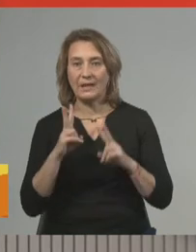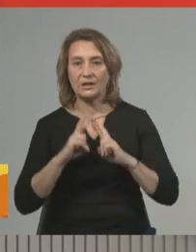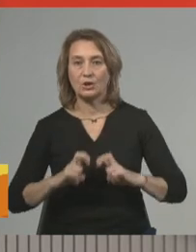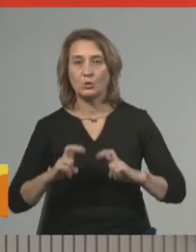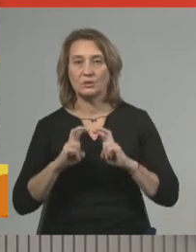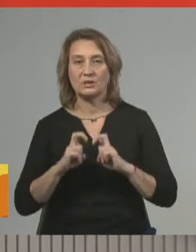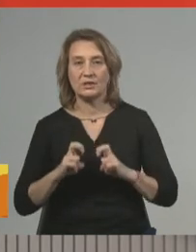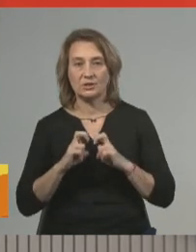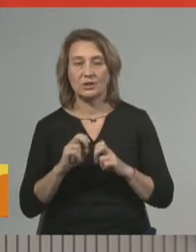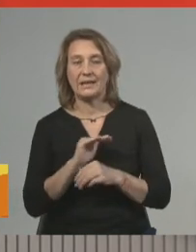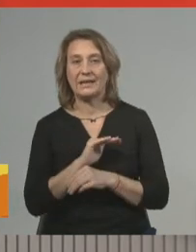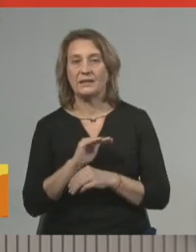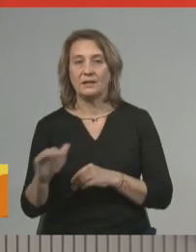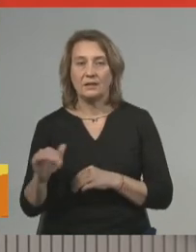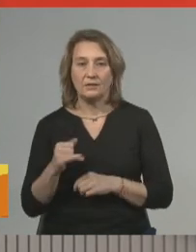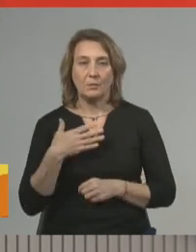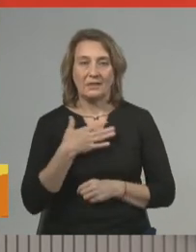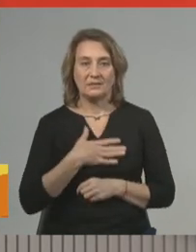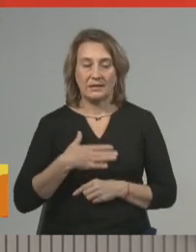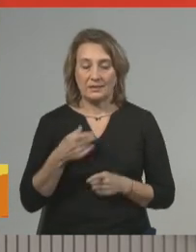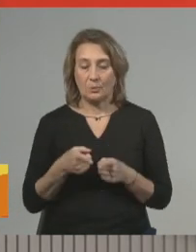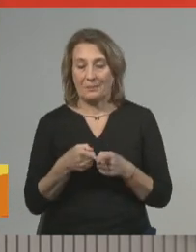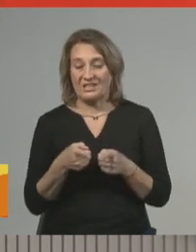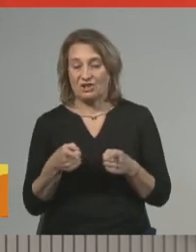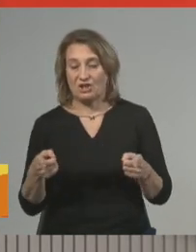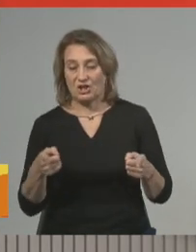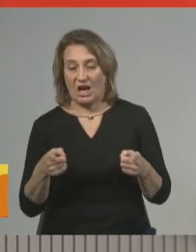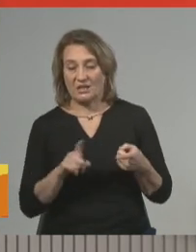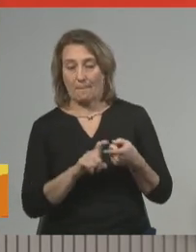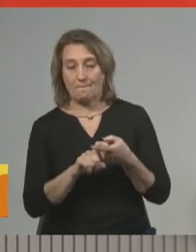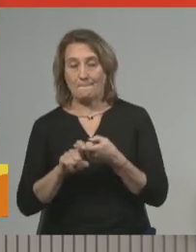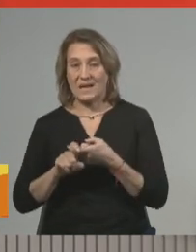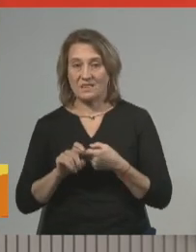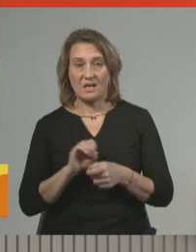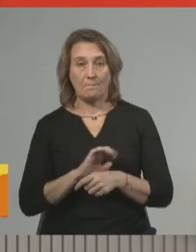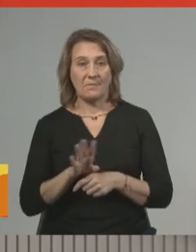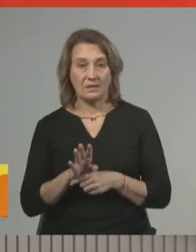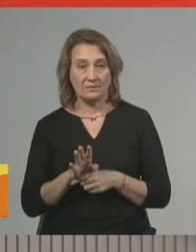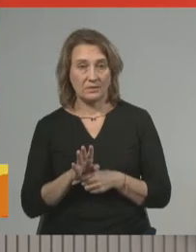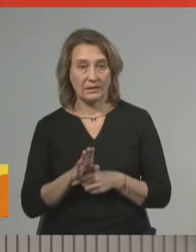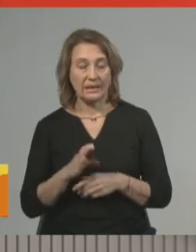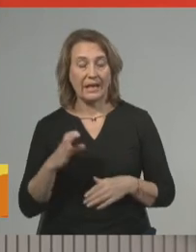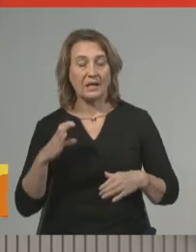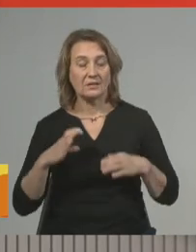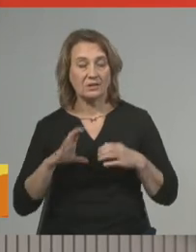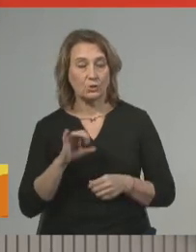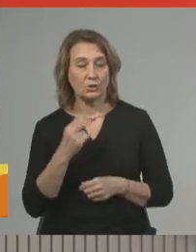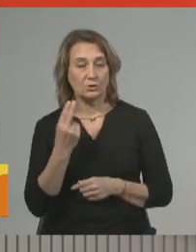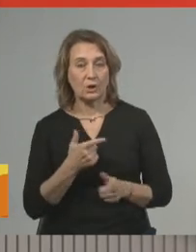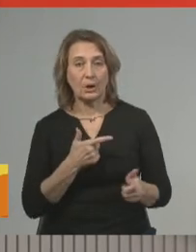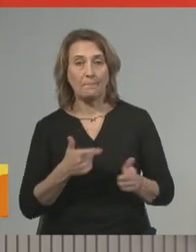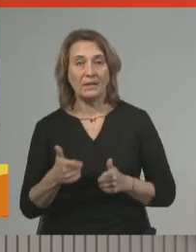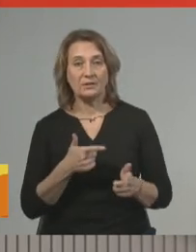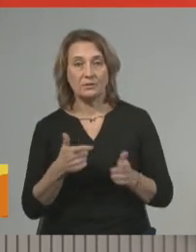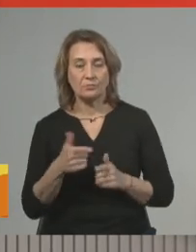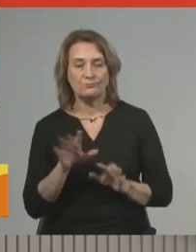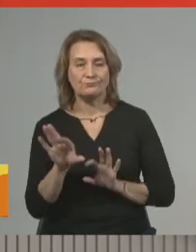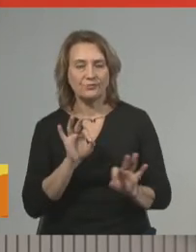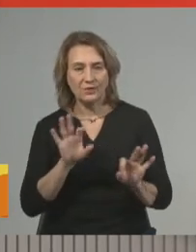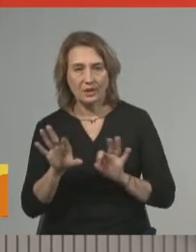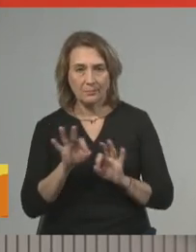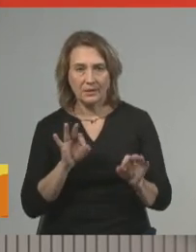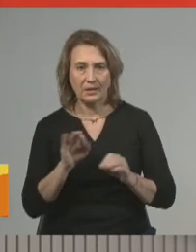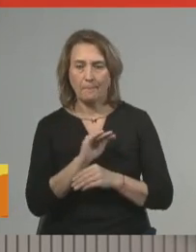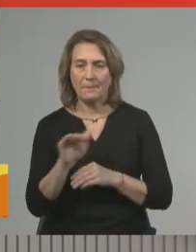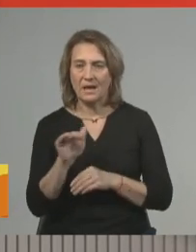sociology of ukraine we researched on the level of distress during the pandemic the institute